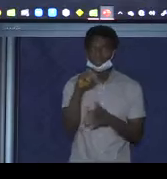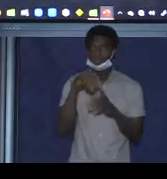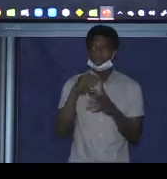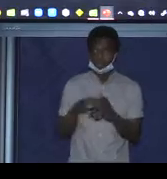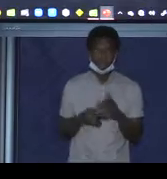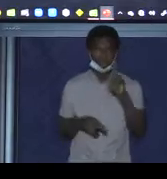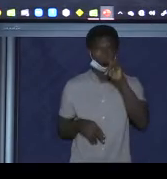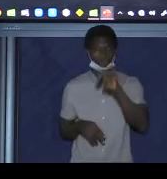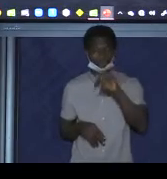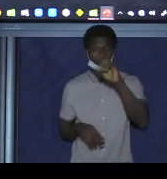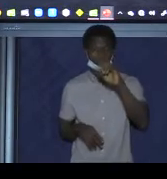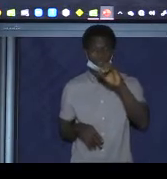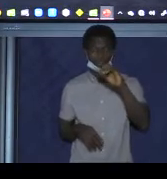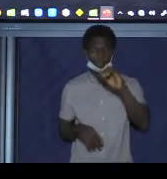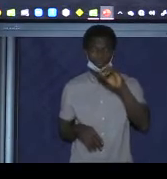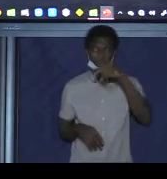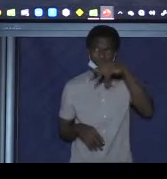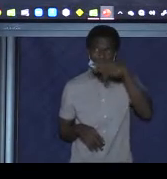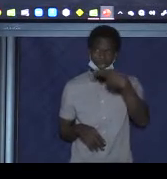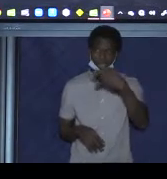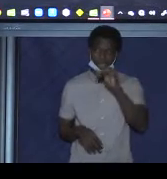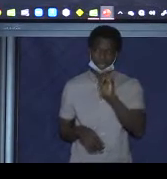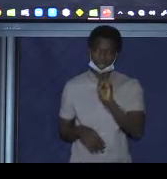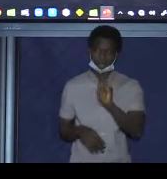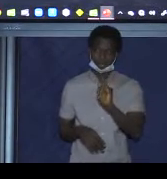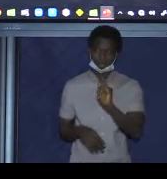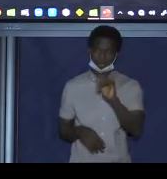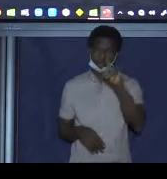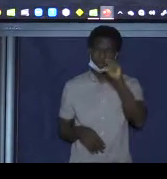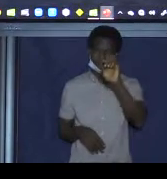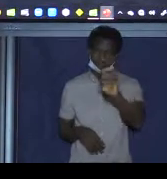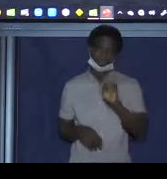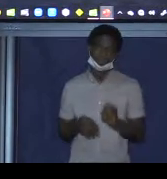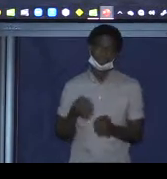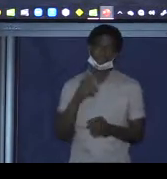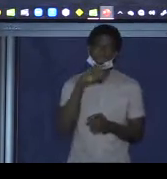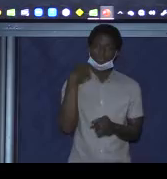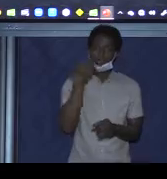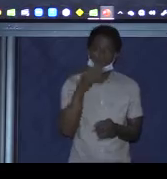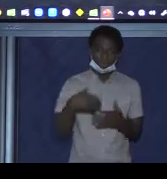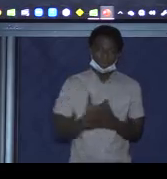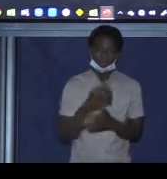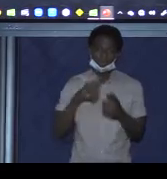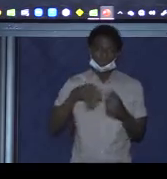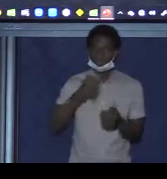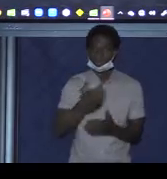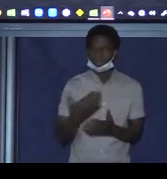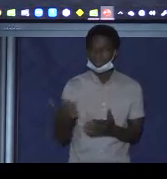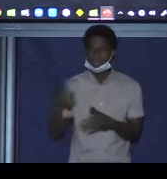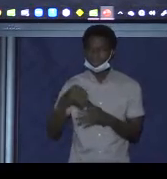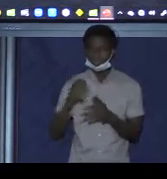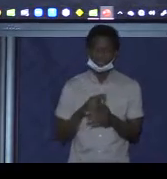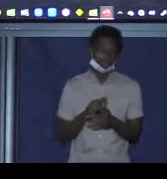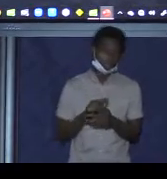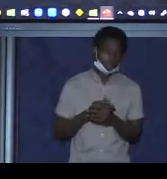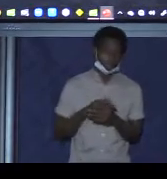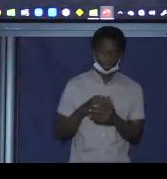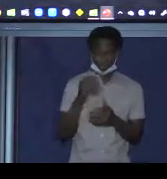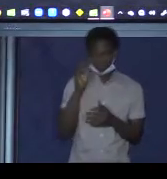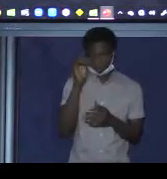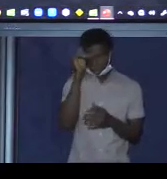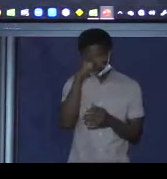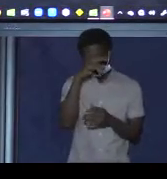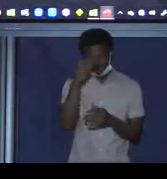neophyte. A novice or a neophyte is one who is new to anything or who is ignorant